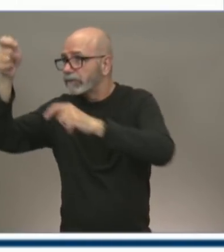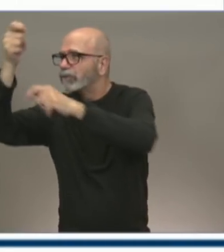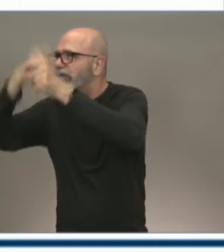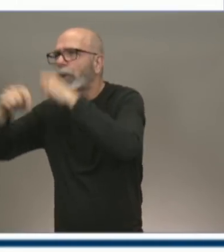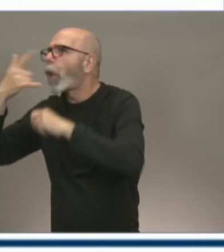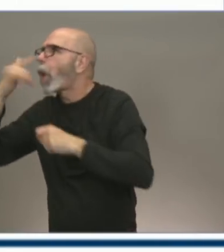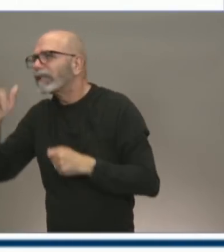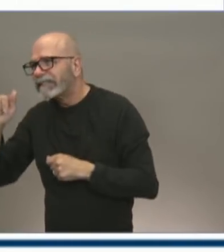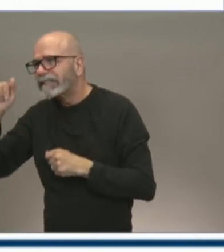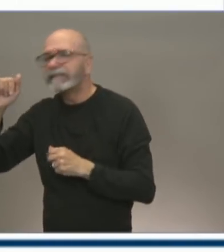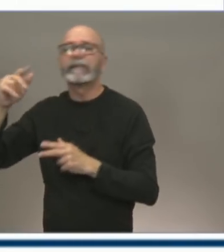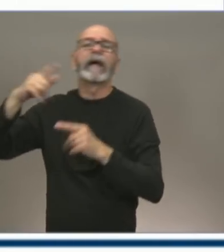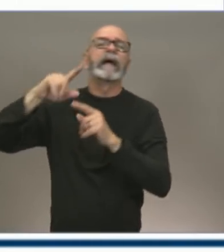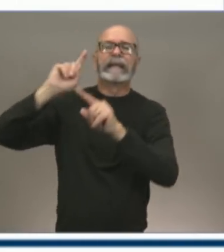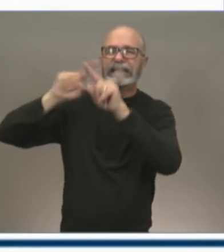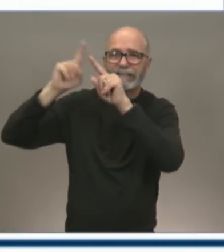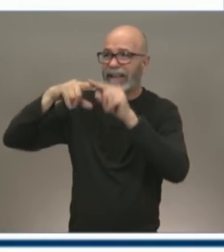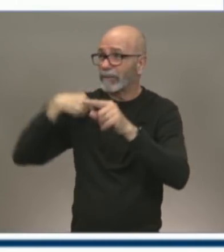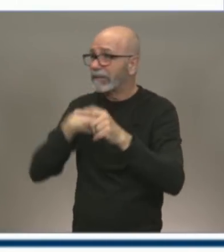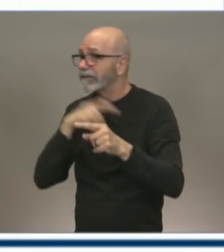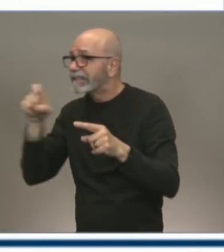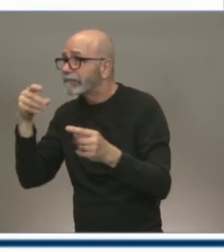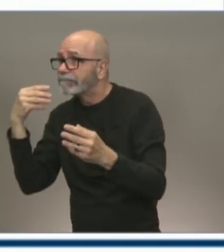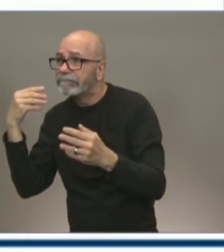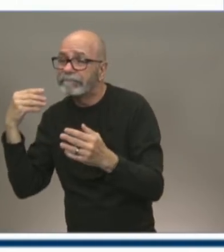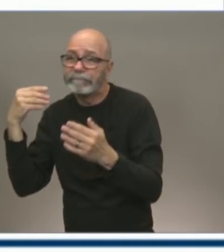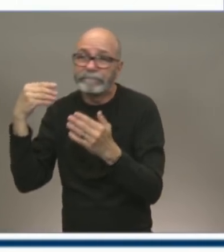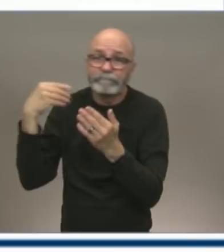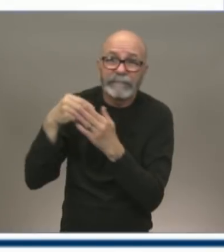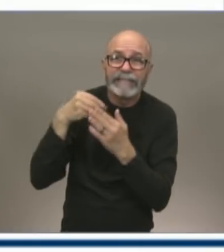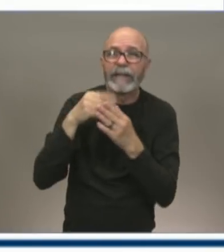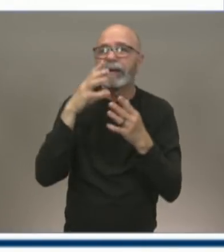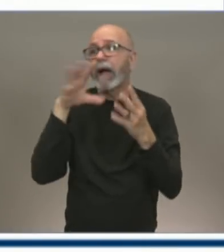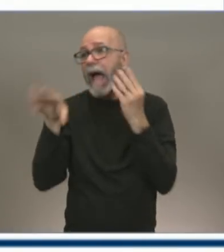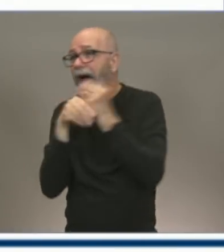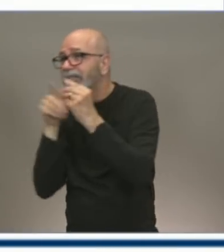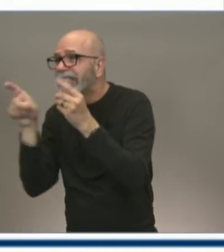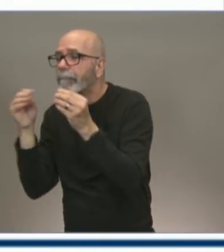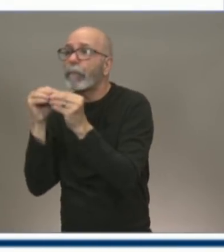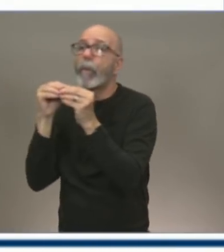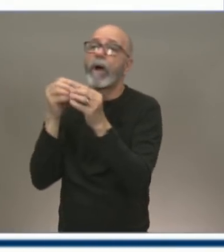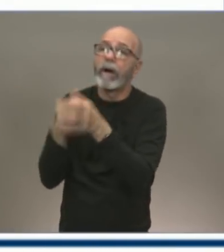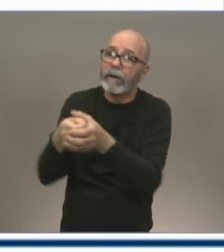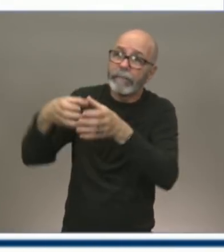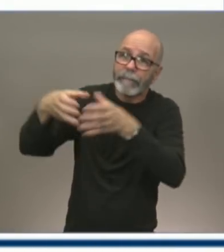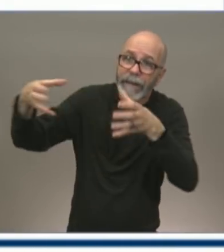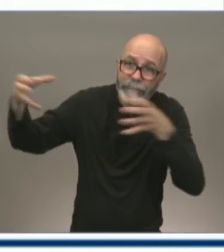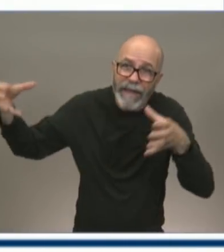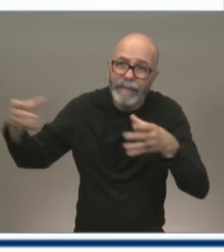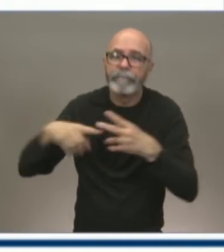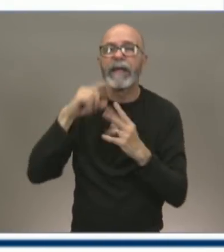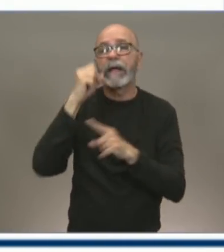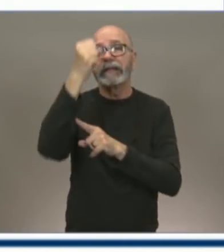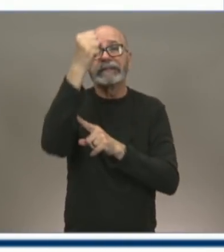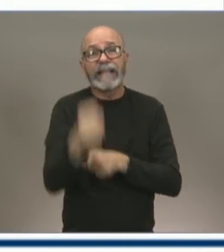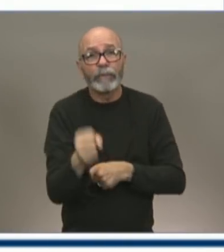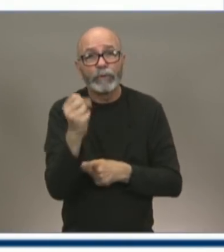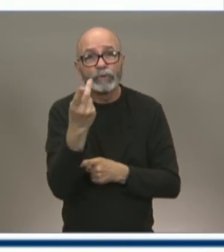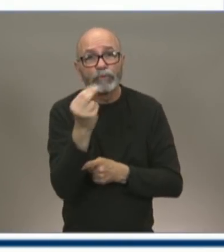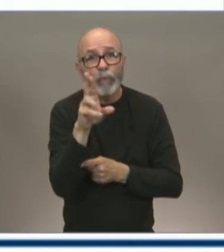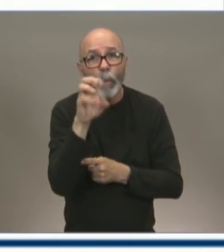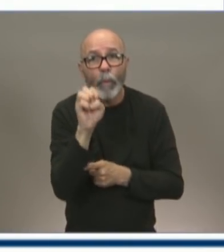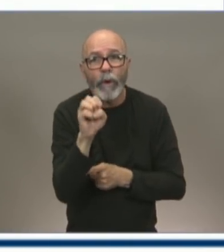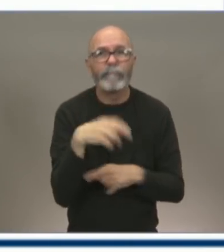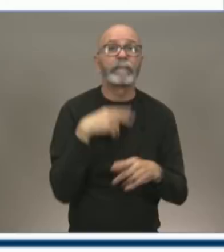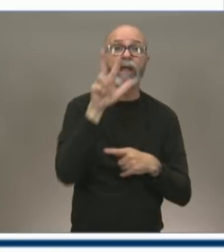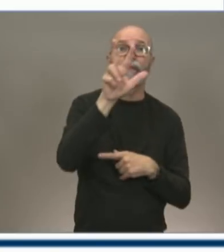we expand that footprint? As I said earlier, I think we added 35 new beds on the South Shore in Mahone Bay. We added 10